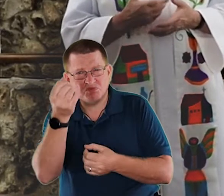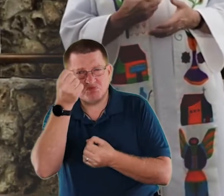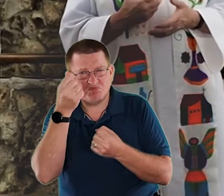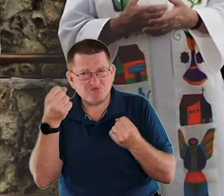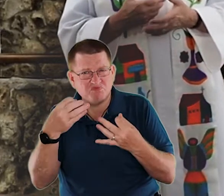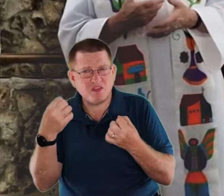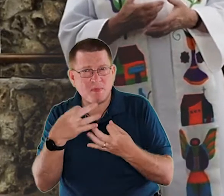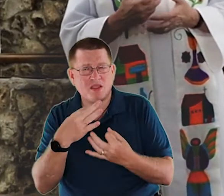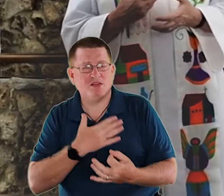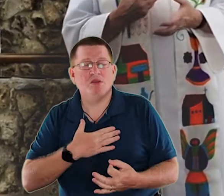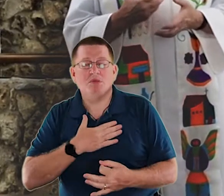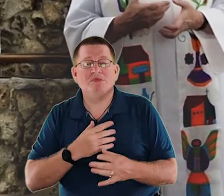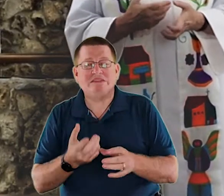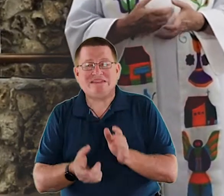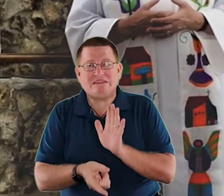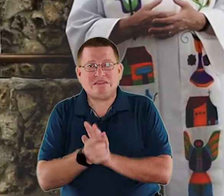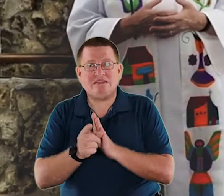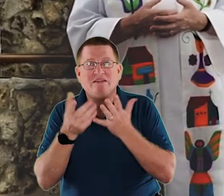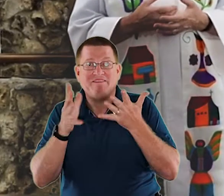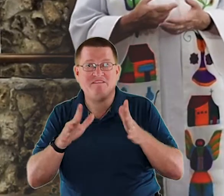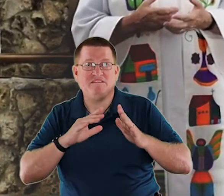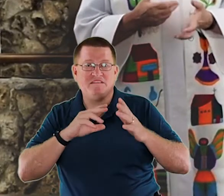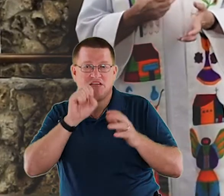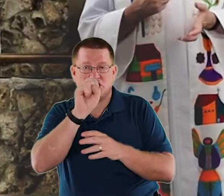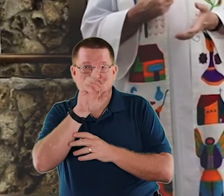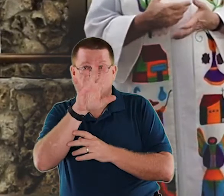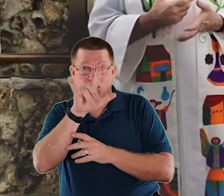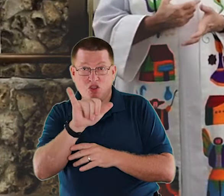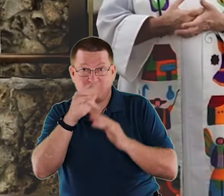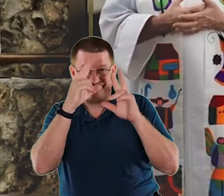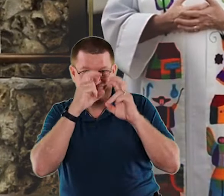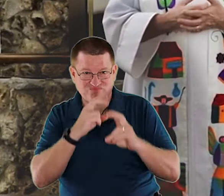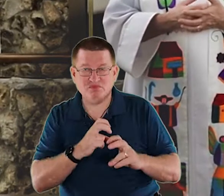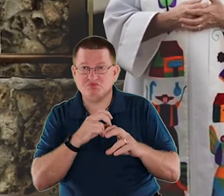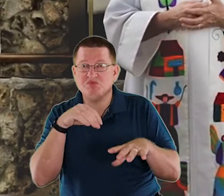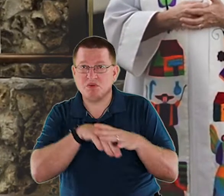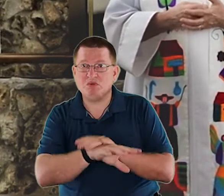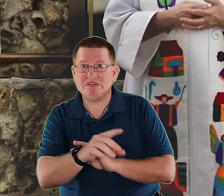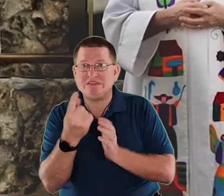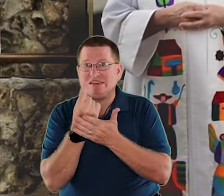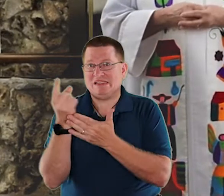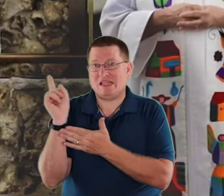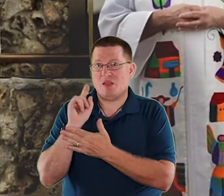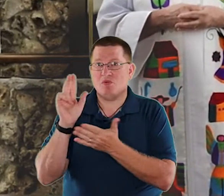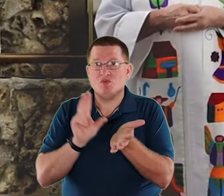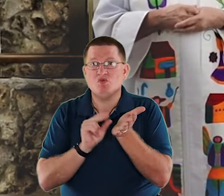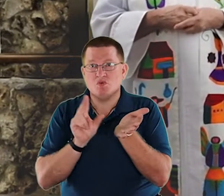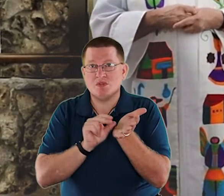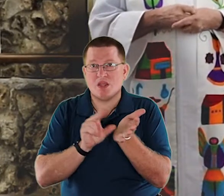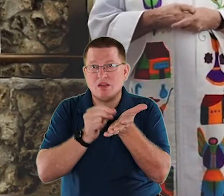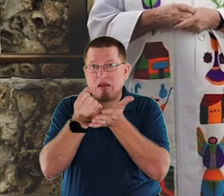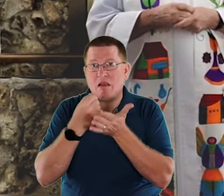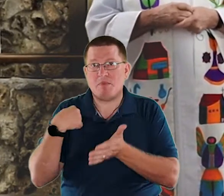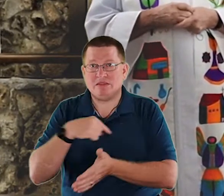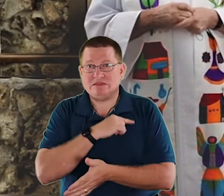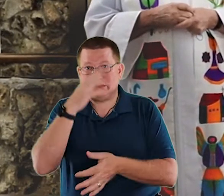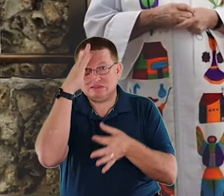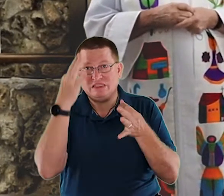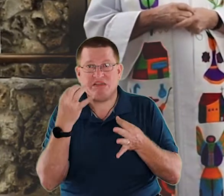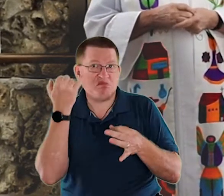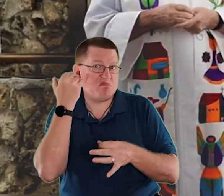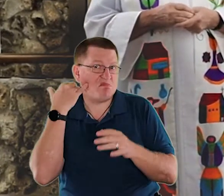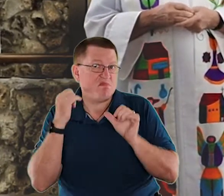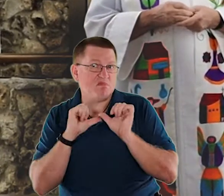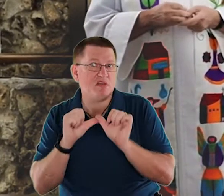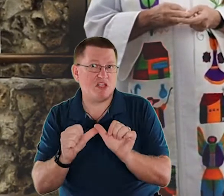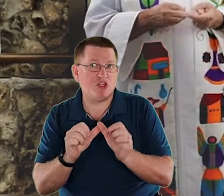so please take a moment to complete the survey that was included in last week's newsletter to help us decide.